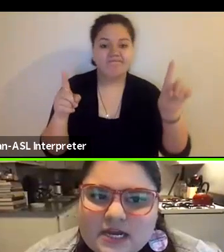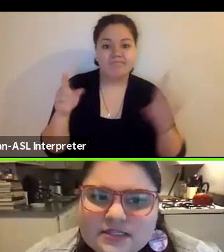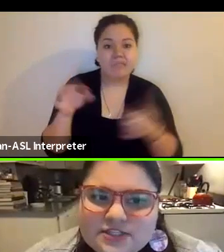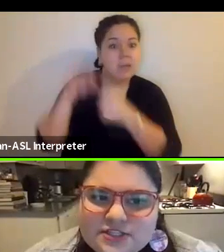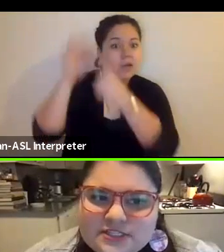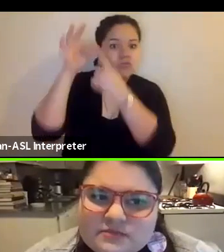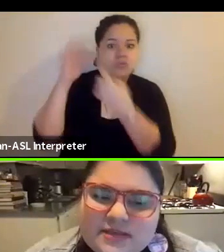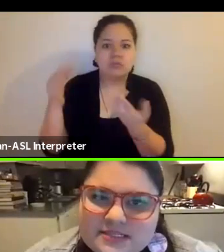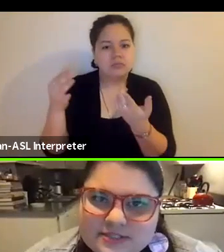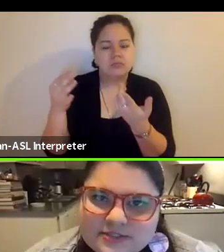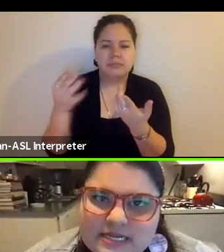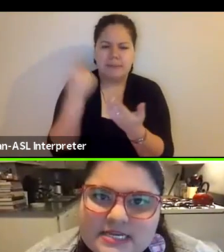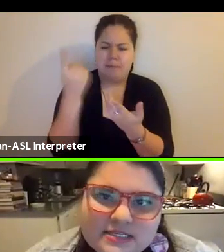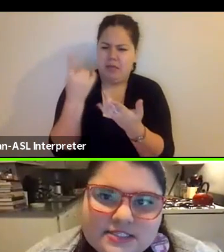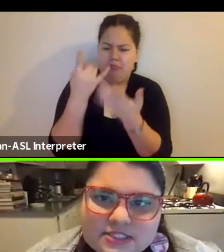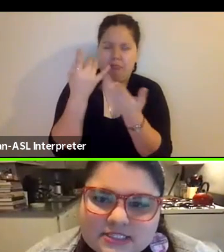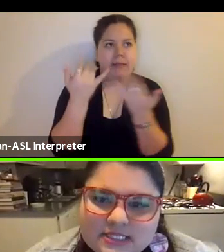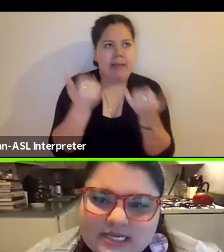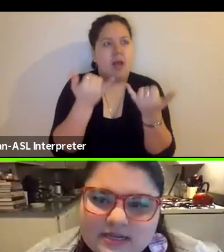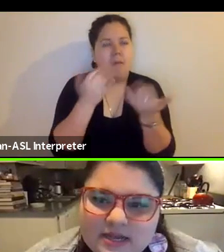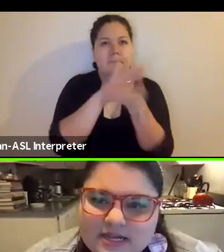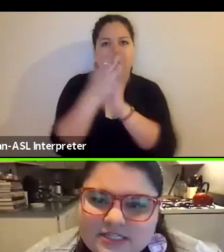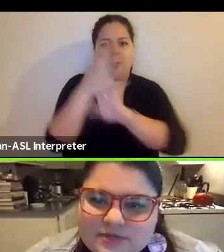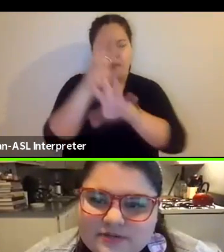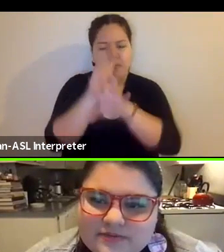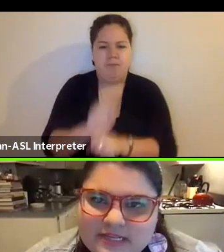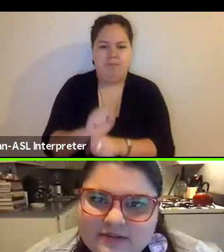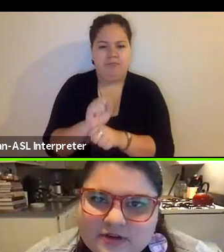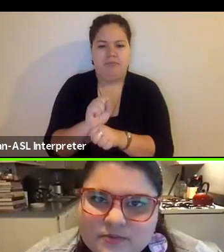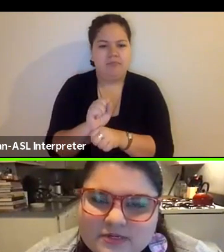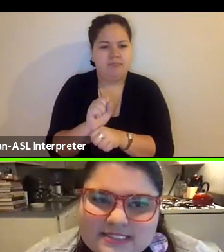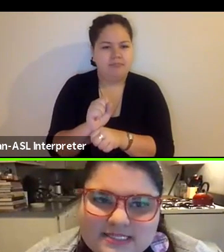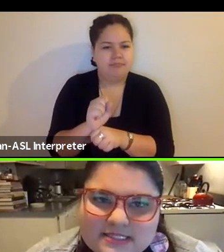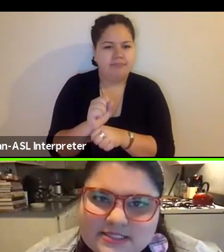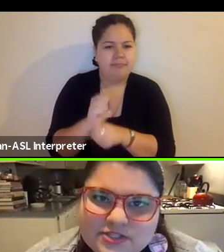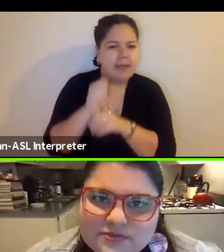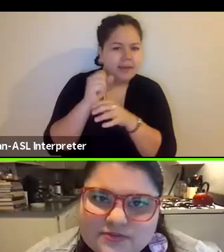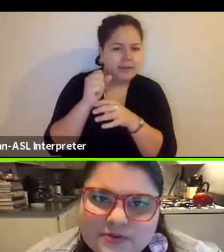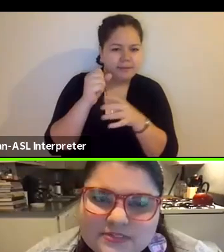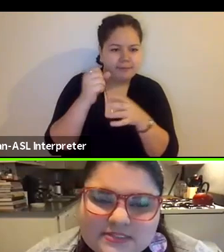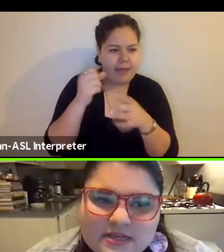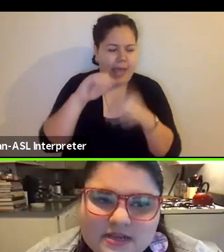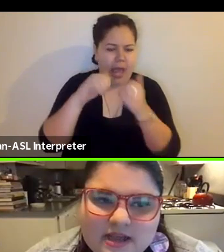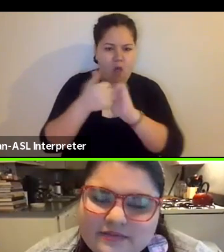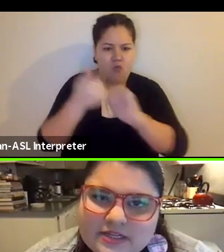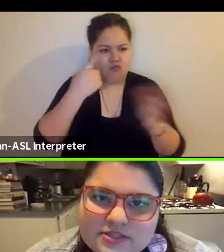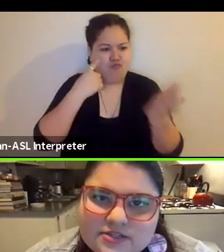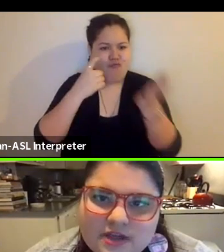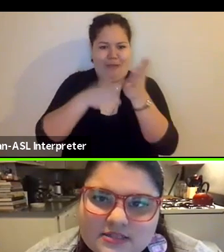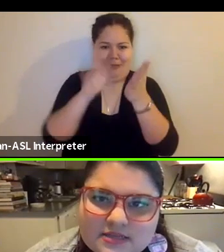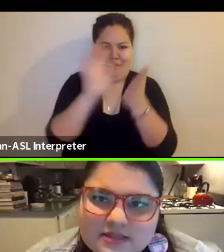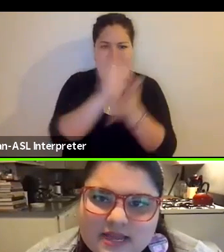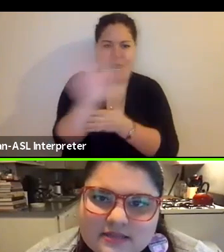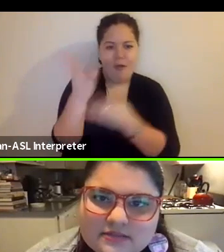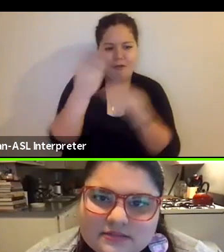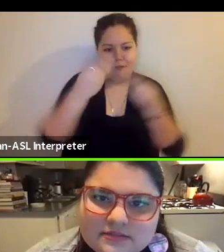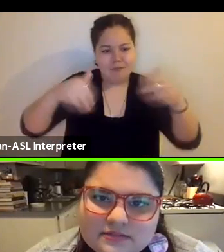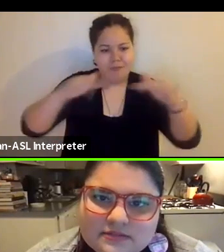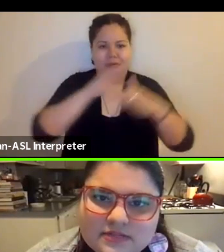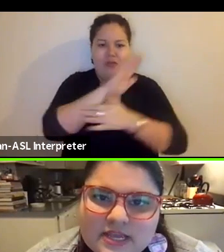to acknowledge this space that you're in digitally. I just wonder if any of our more seasoned digital folks have any additional thoughts on